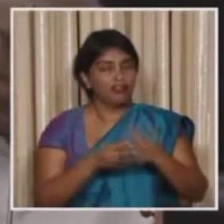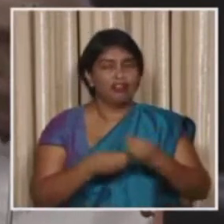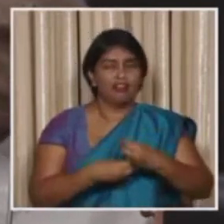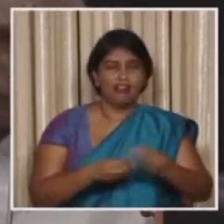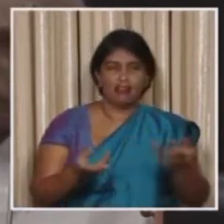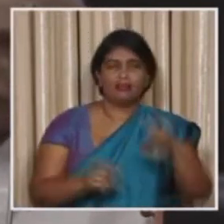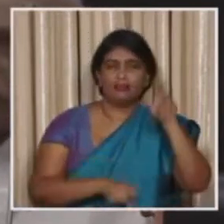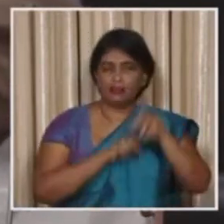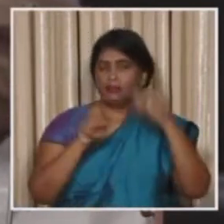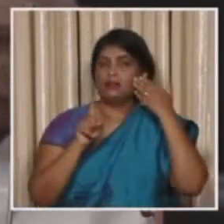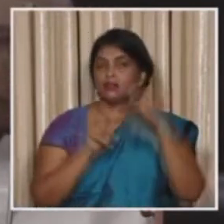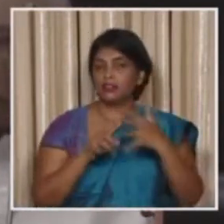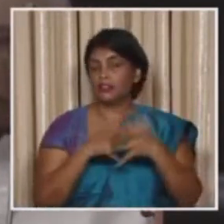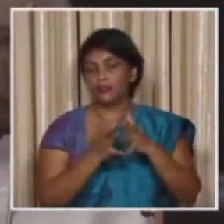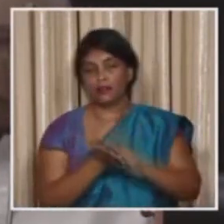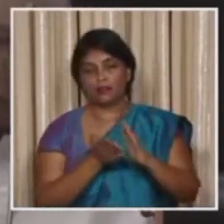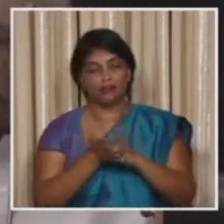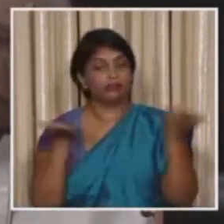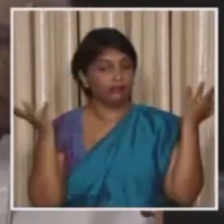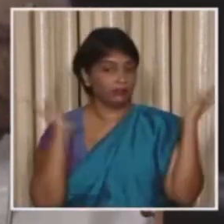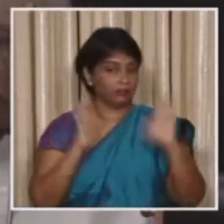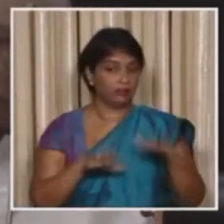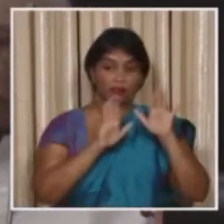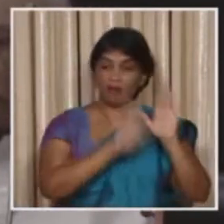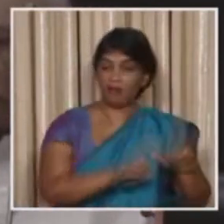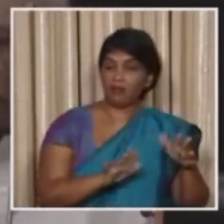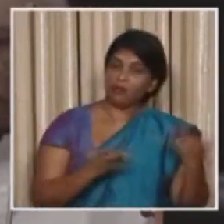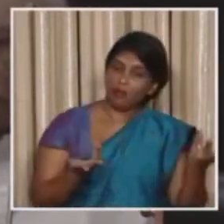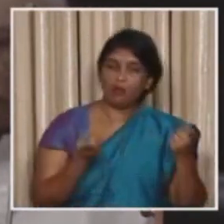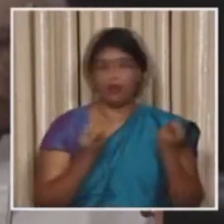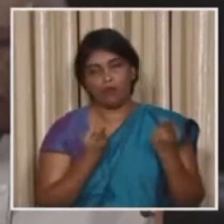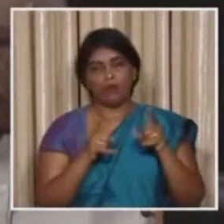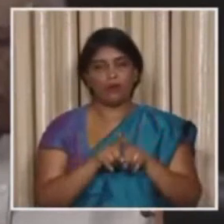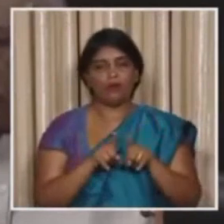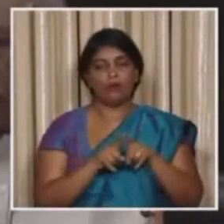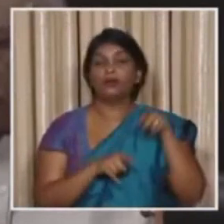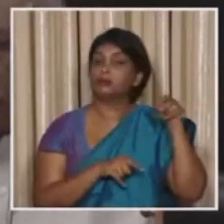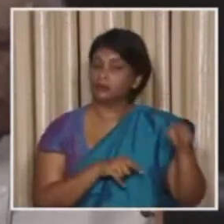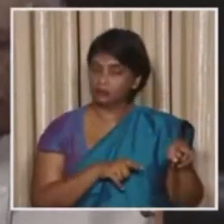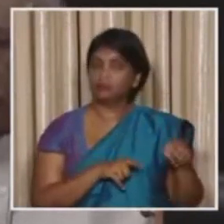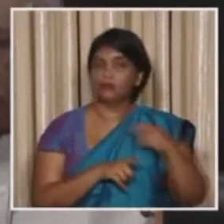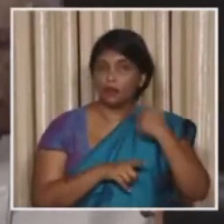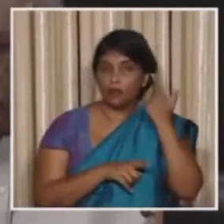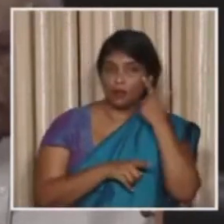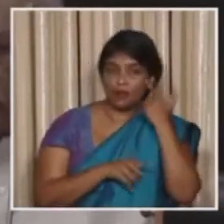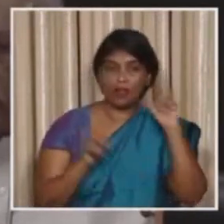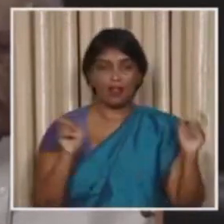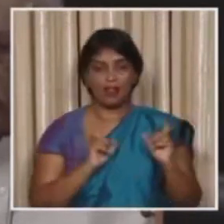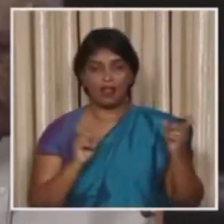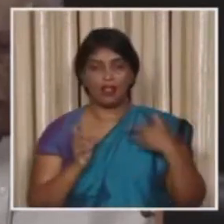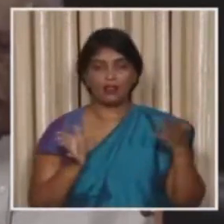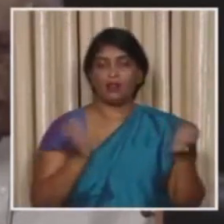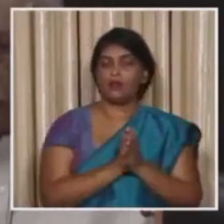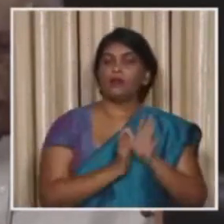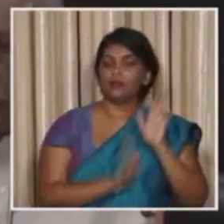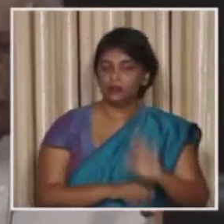or been living with their friends and relatives. After the restoration of normalcy, they have largely returned to their places of origin. Following